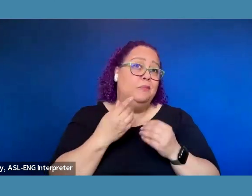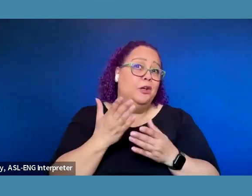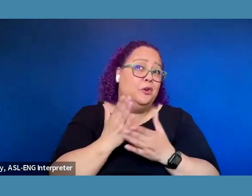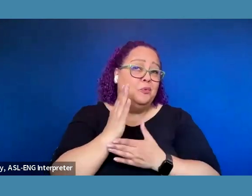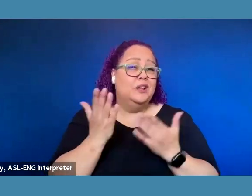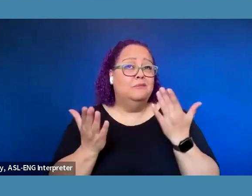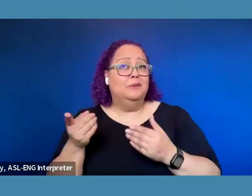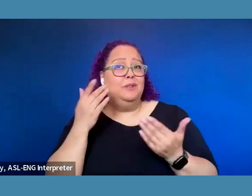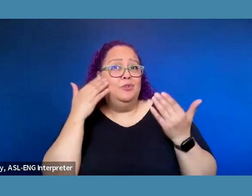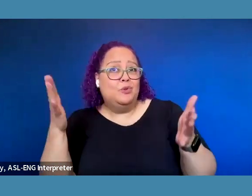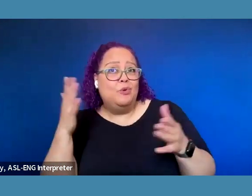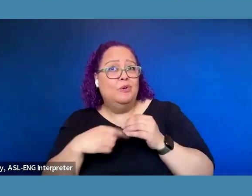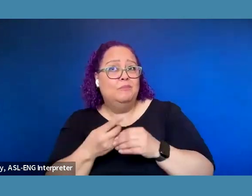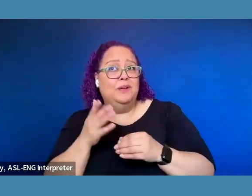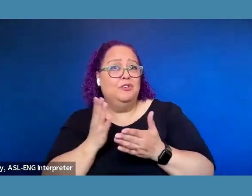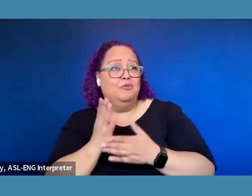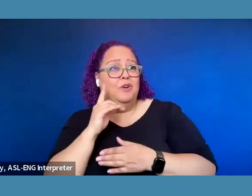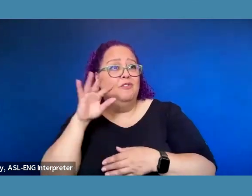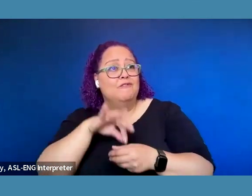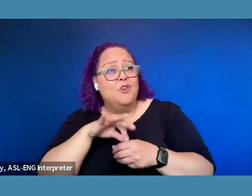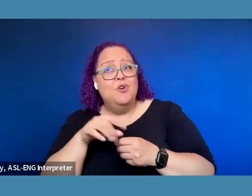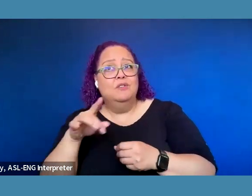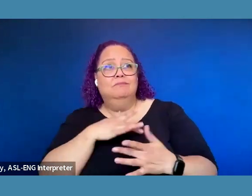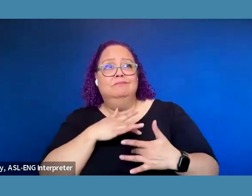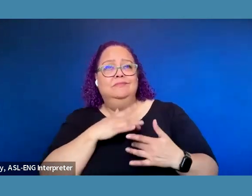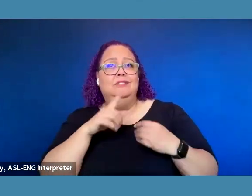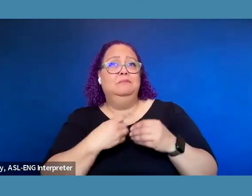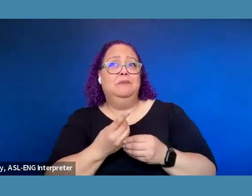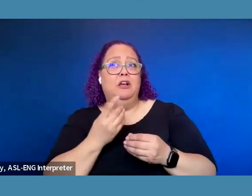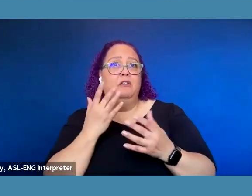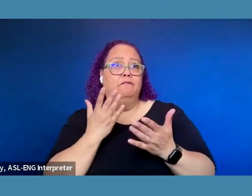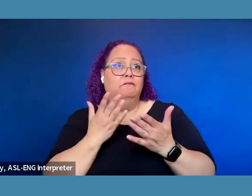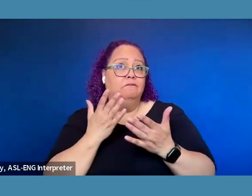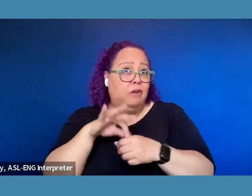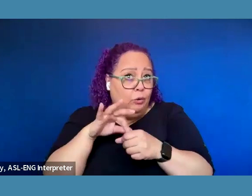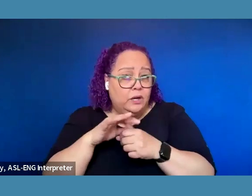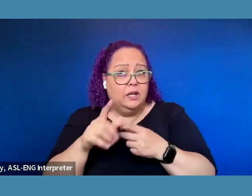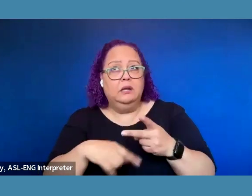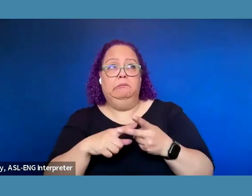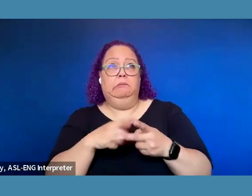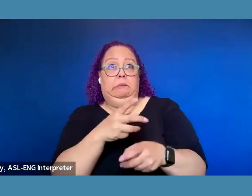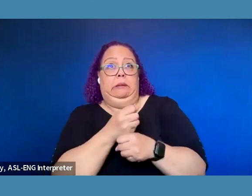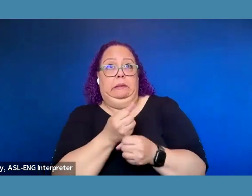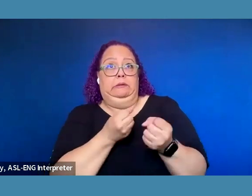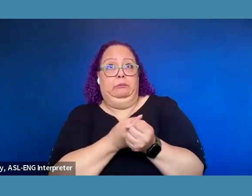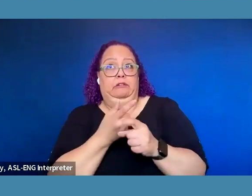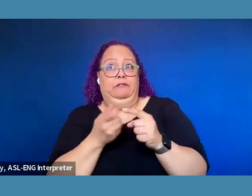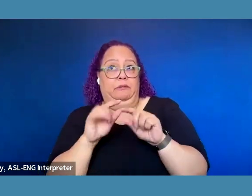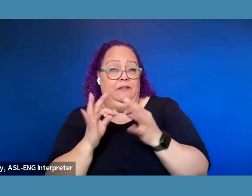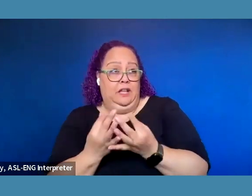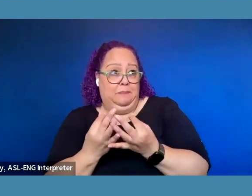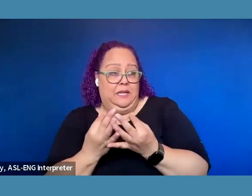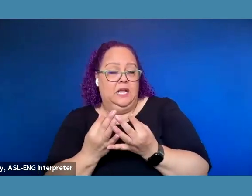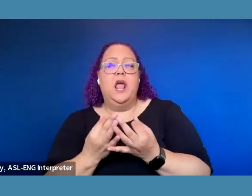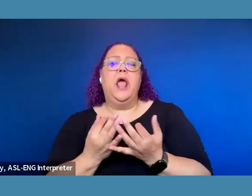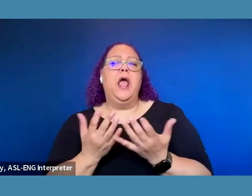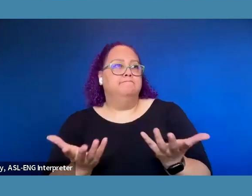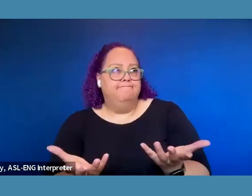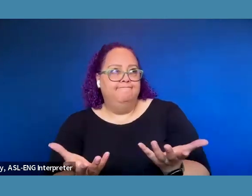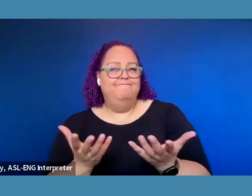about voting or getting support voting from their family, how would you